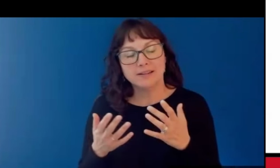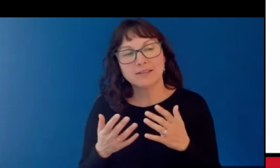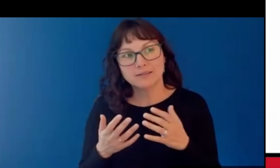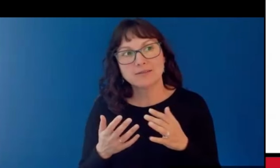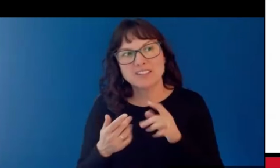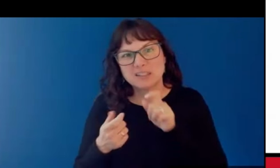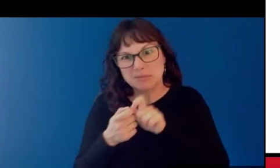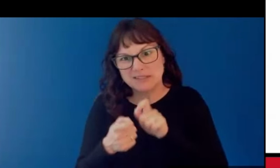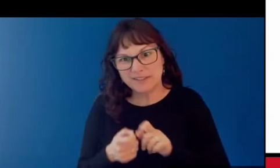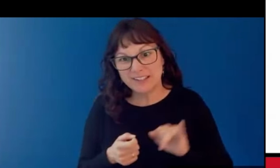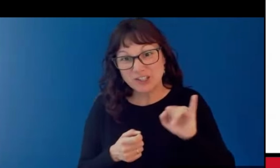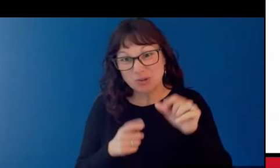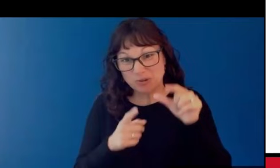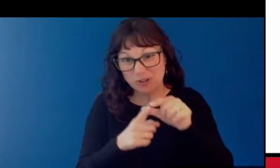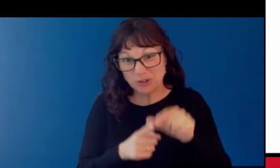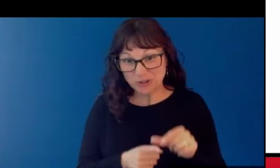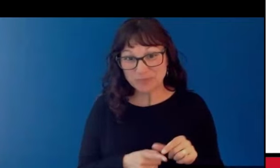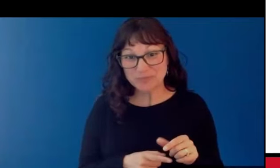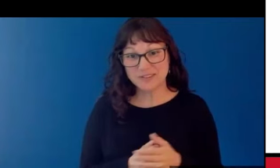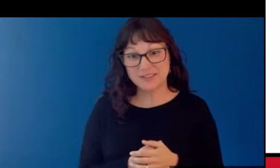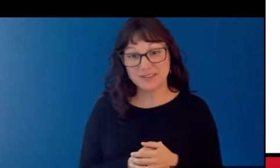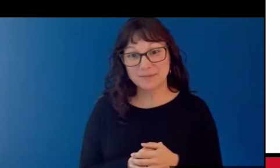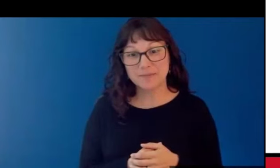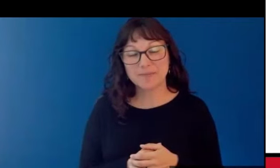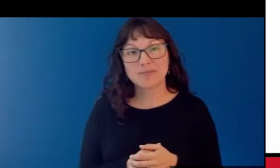specific insurance terms.